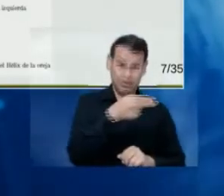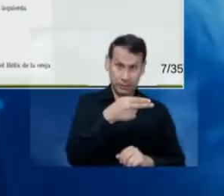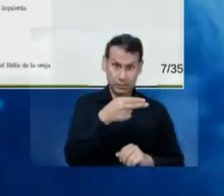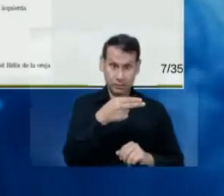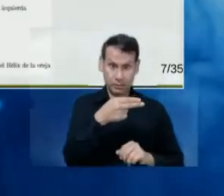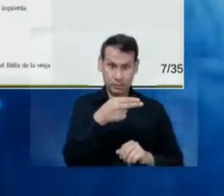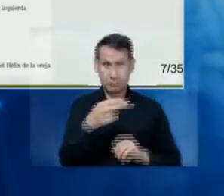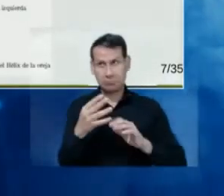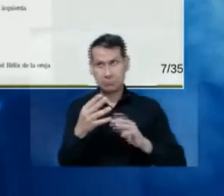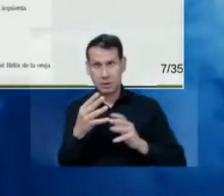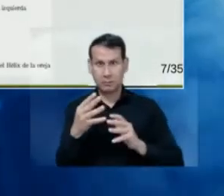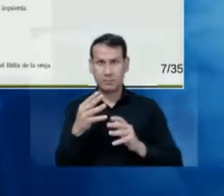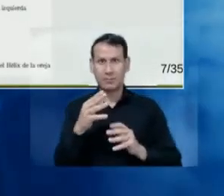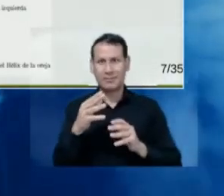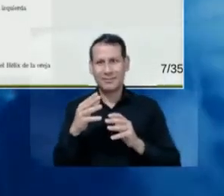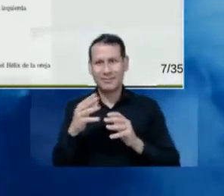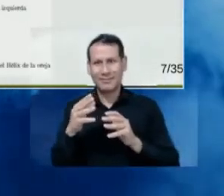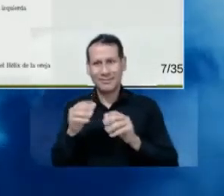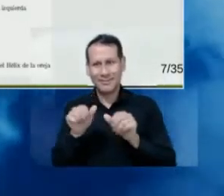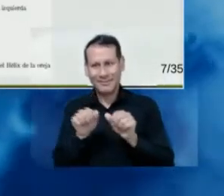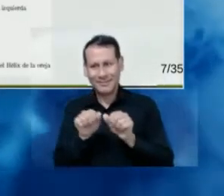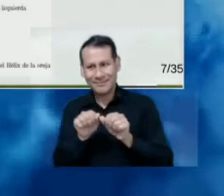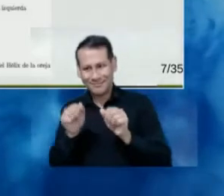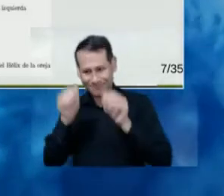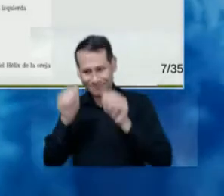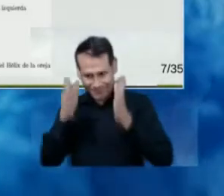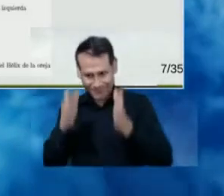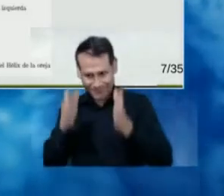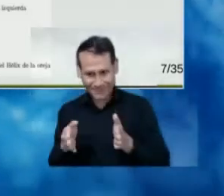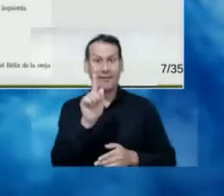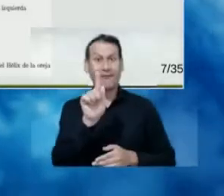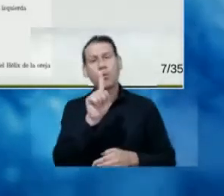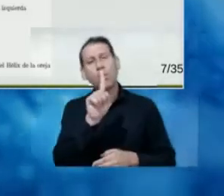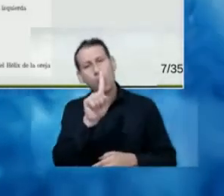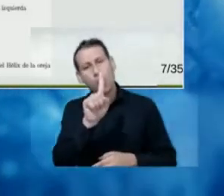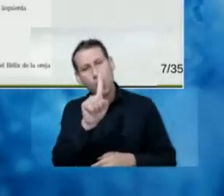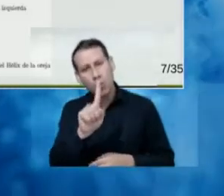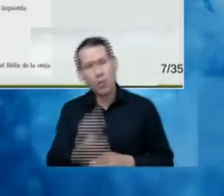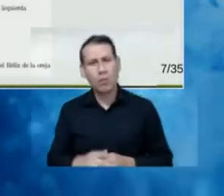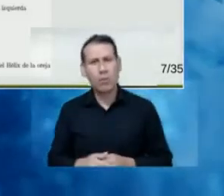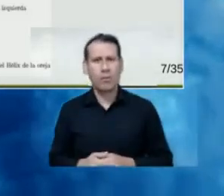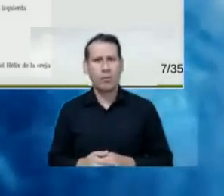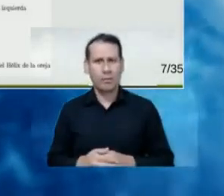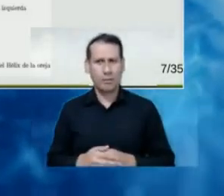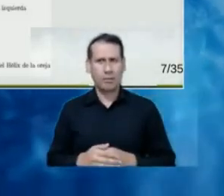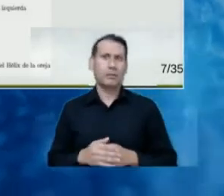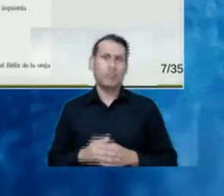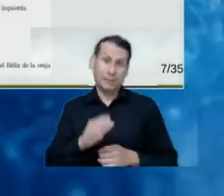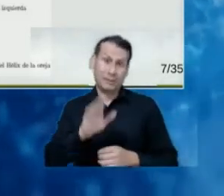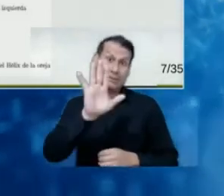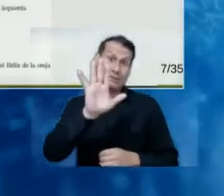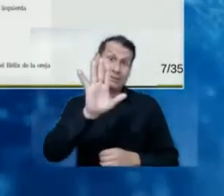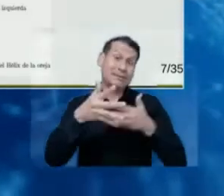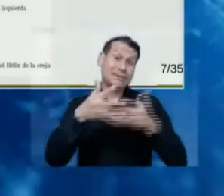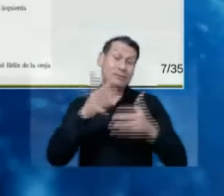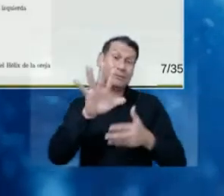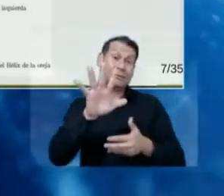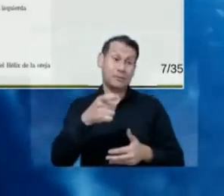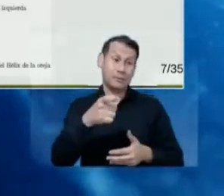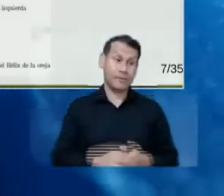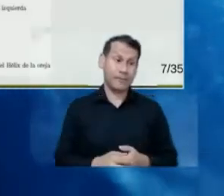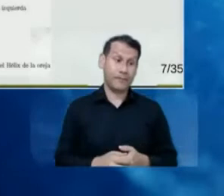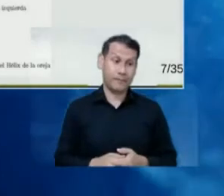which is the range of frequency one foreseen for the deployment of the 5G systems in Colombia. And now we have an entry